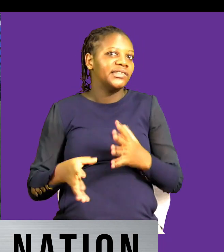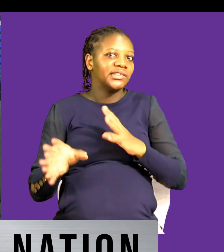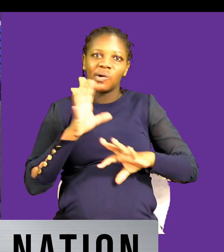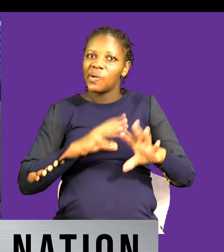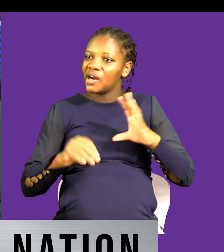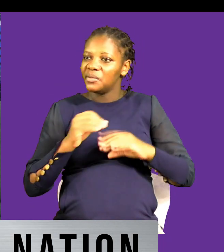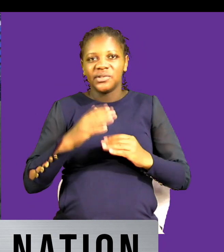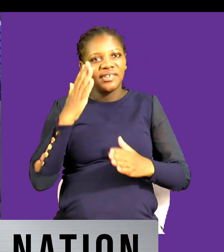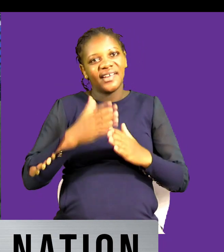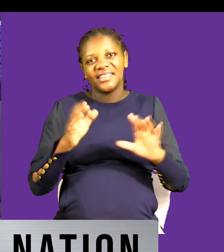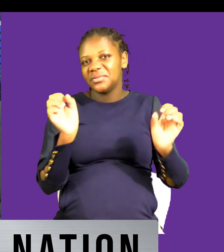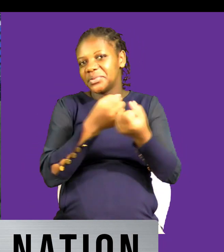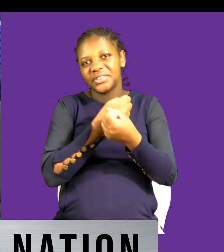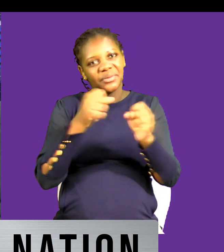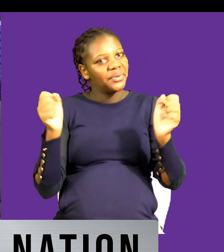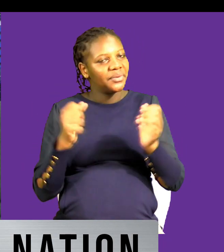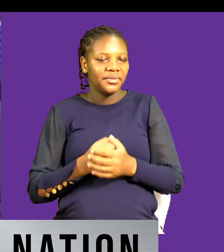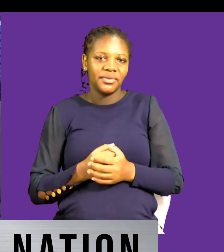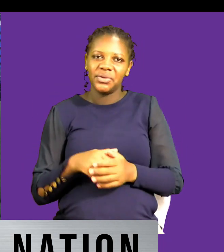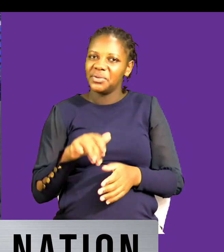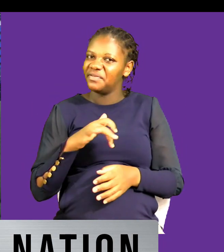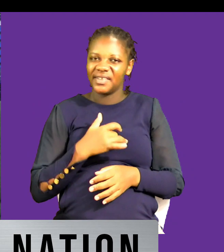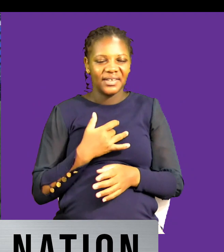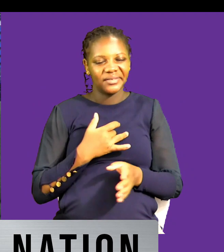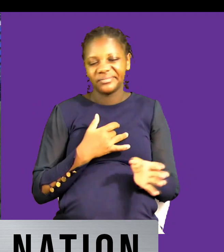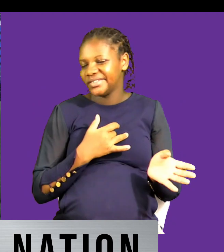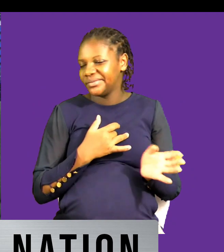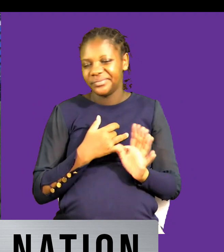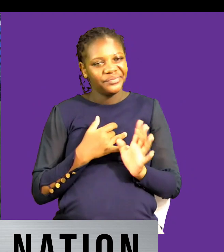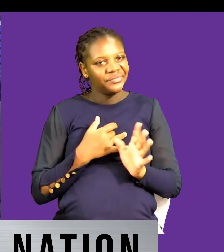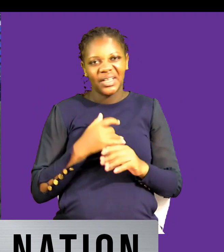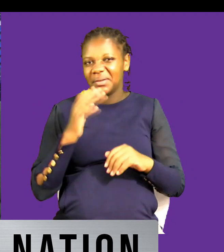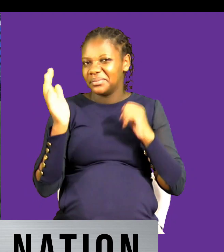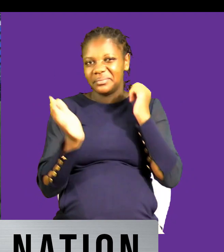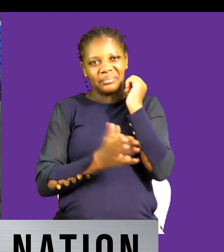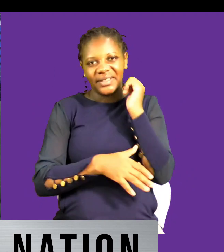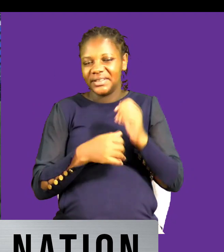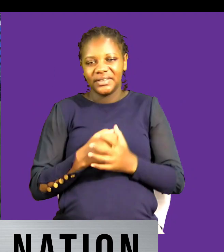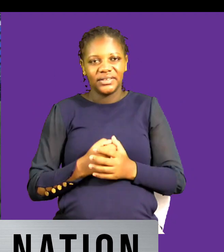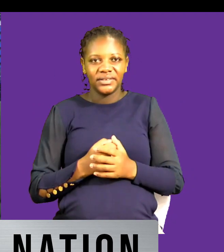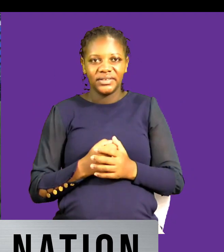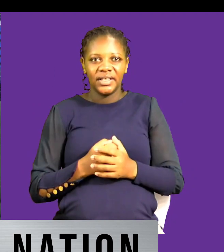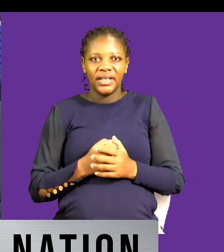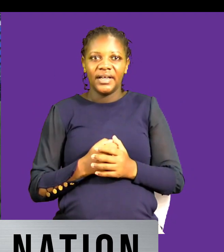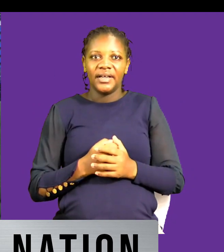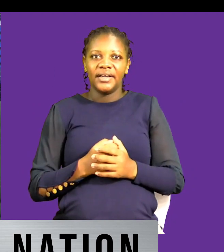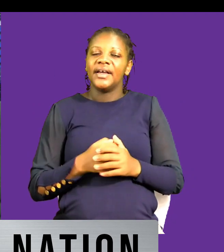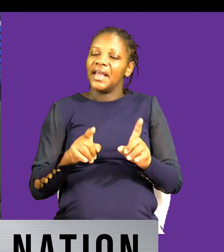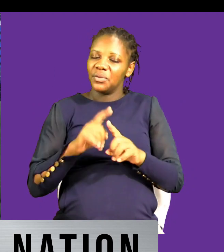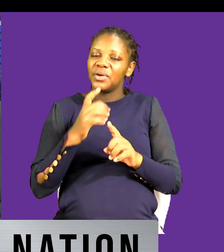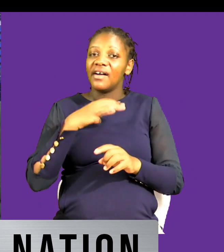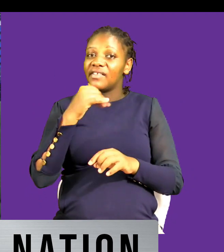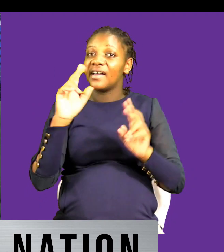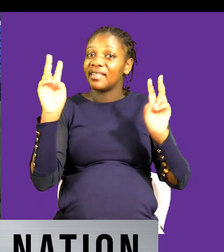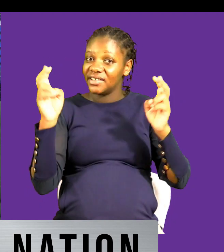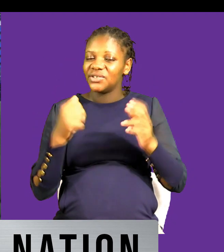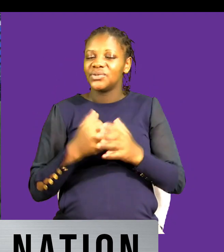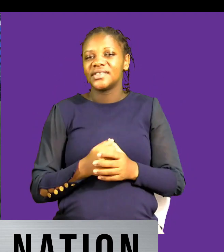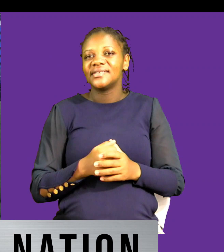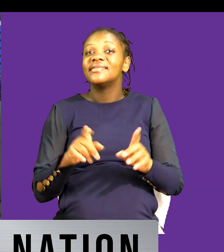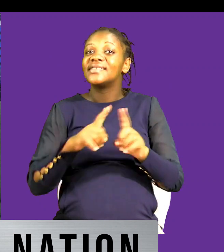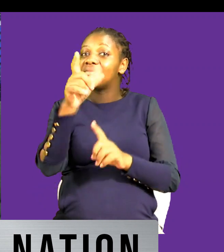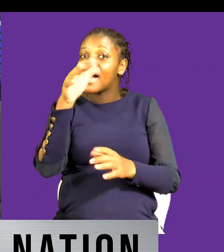buy the prosecutors. We are really feeling unfortunate with this matter, and other matters also. Jonah, we've seen cases